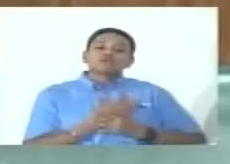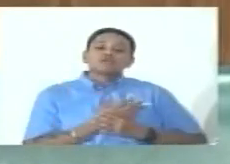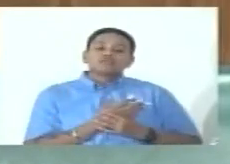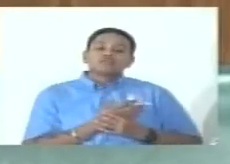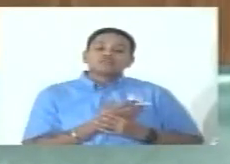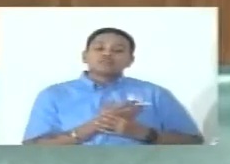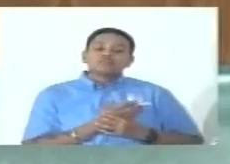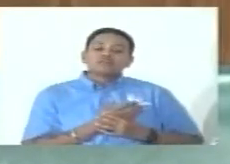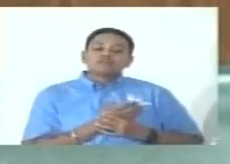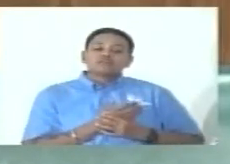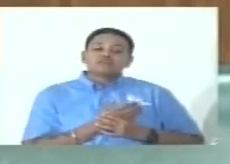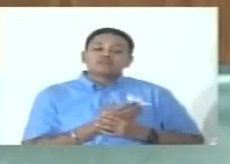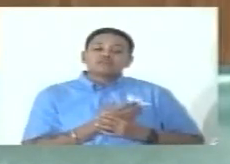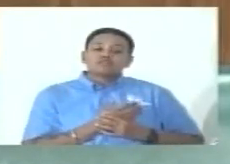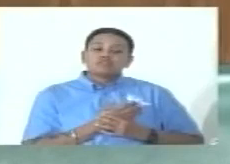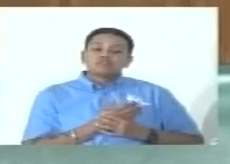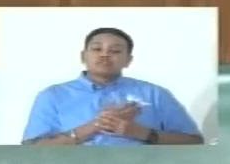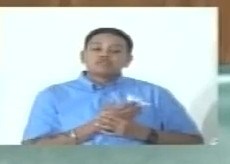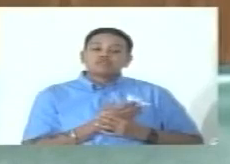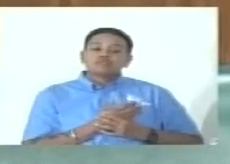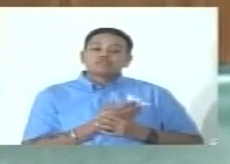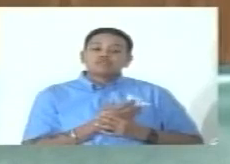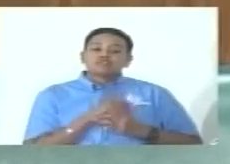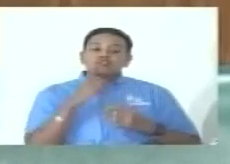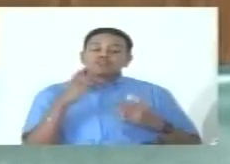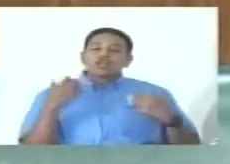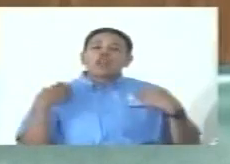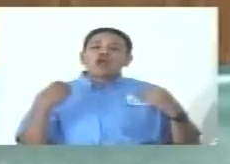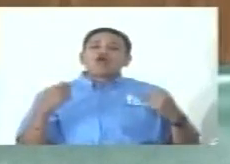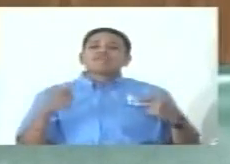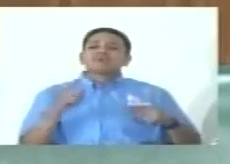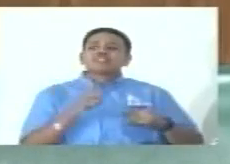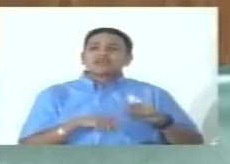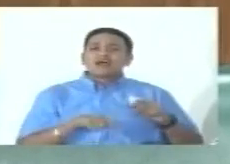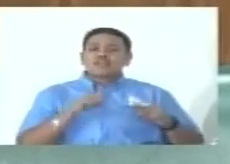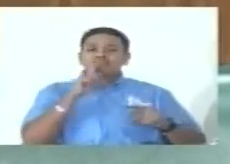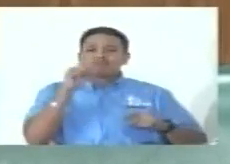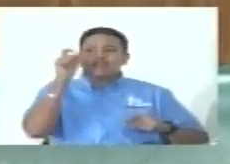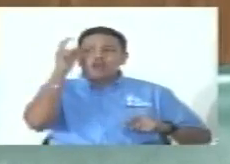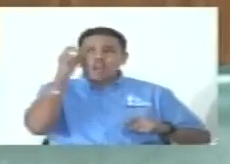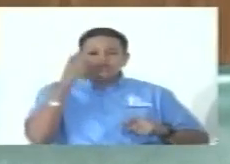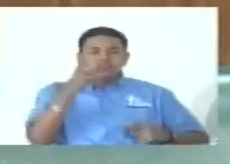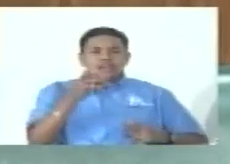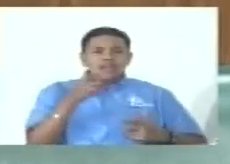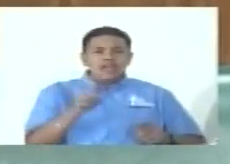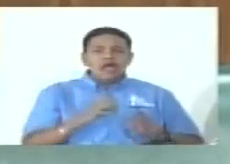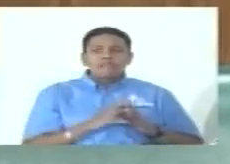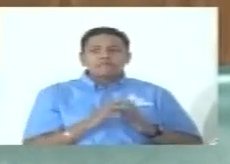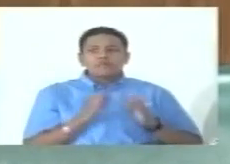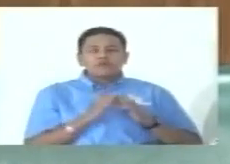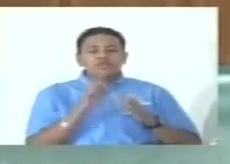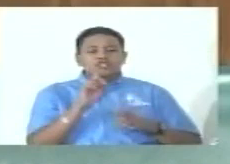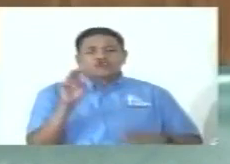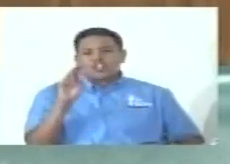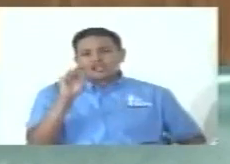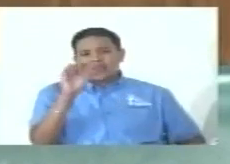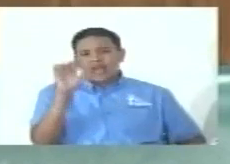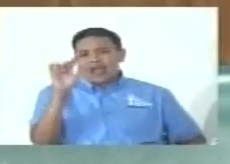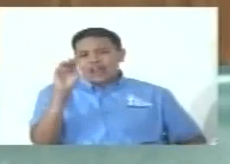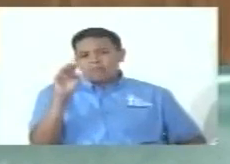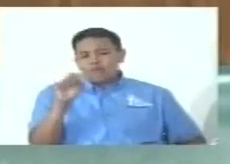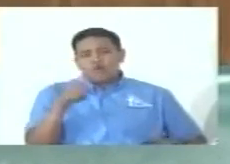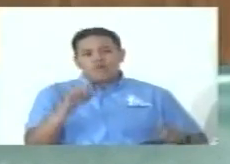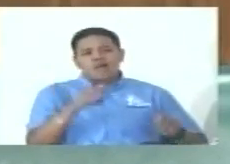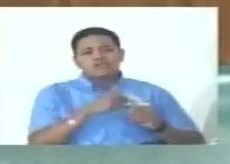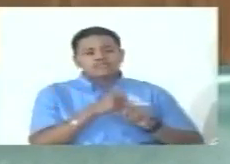was a degree of confidence that he couldn't understand with Dr. Galimore while he